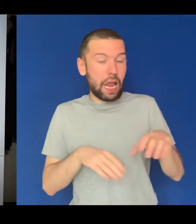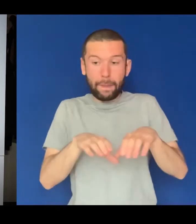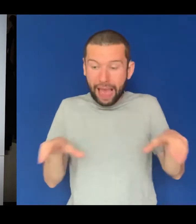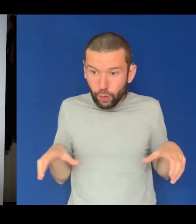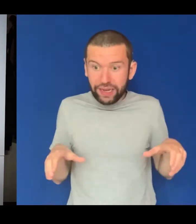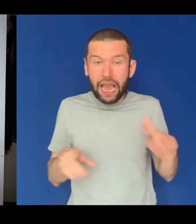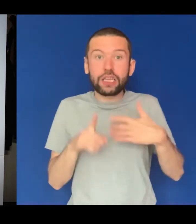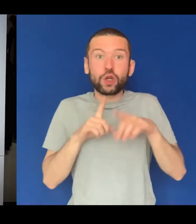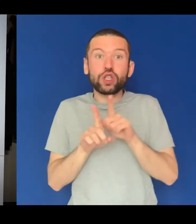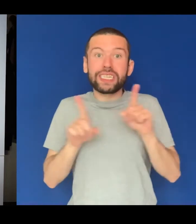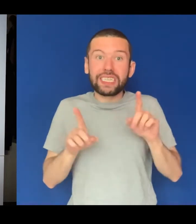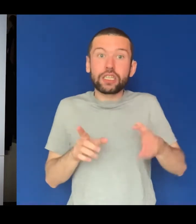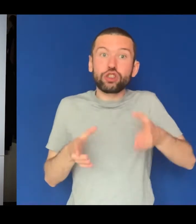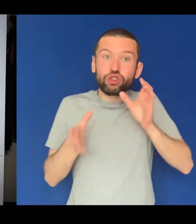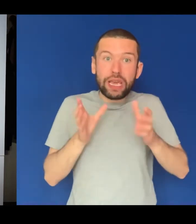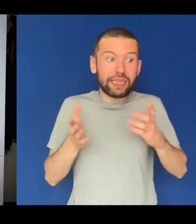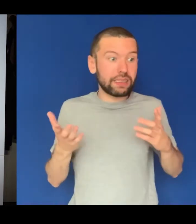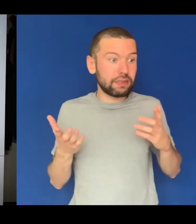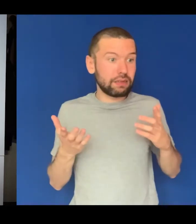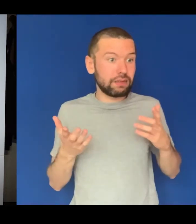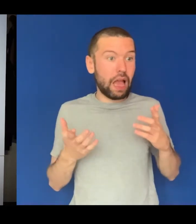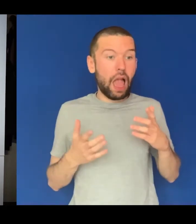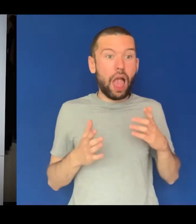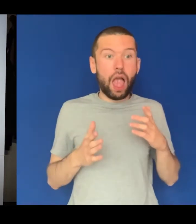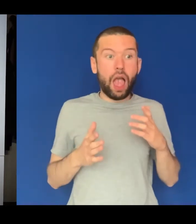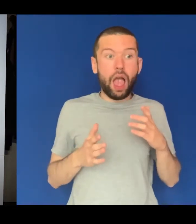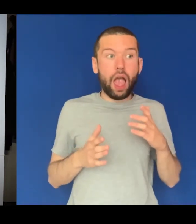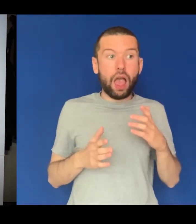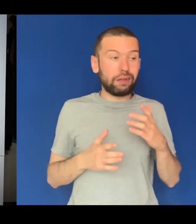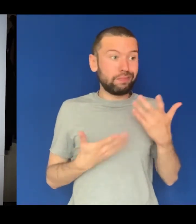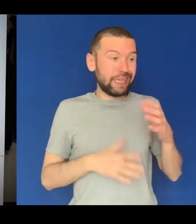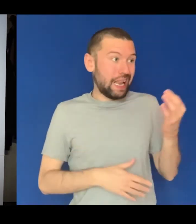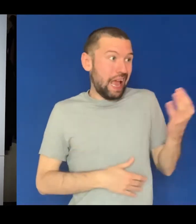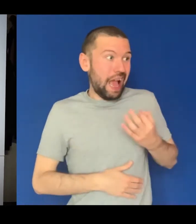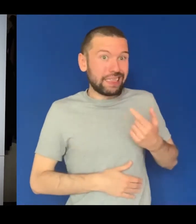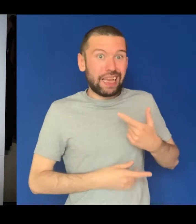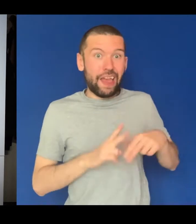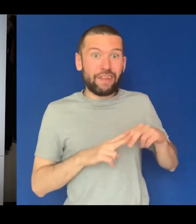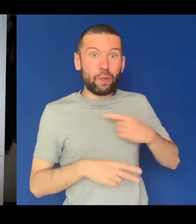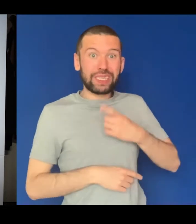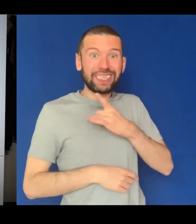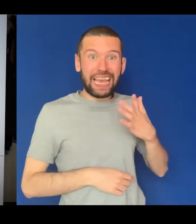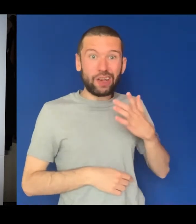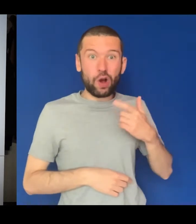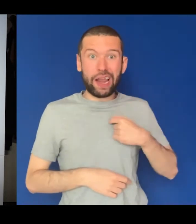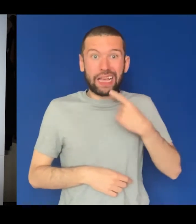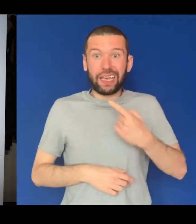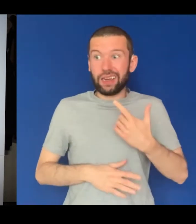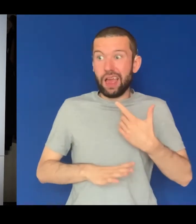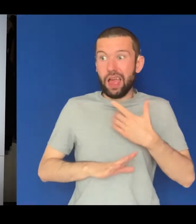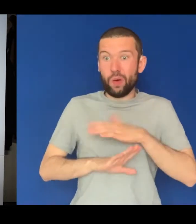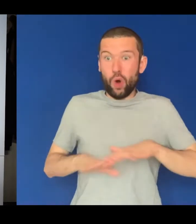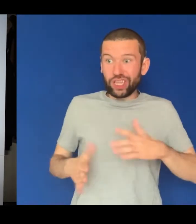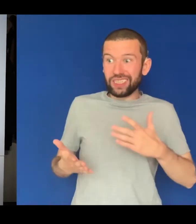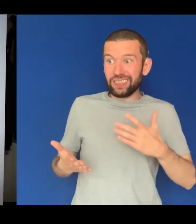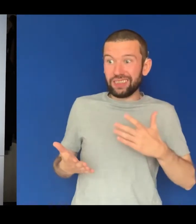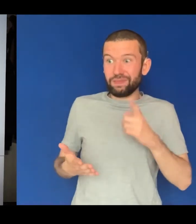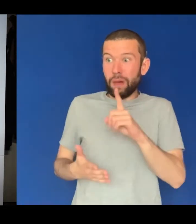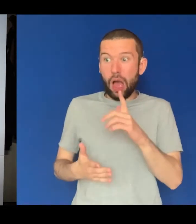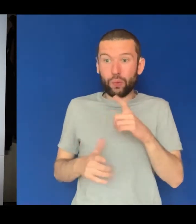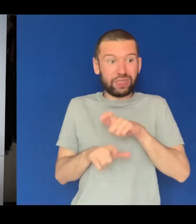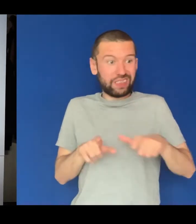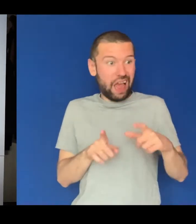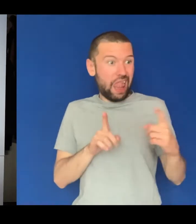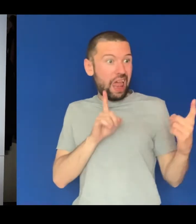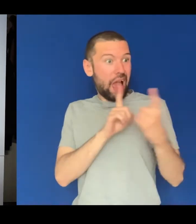distance drinks and like I won't lie, like they asked if I was single and I said I wasn't, but was still happy to meet them